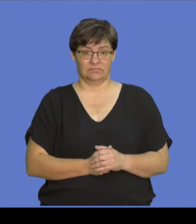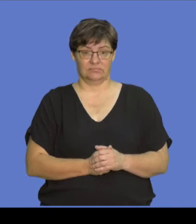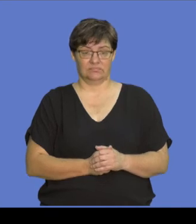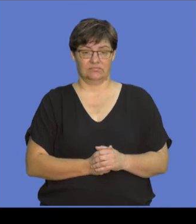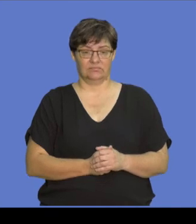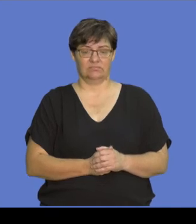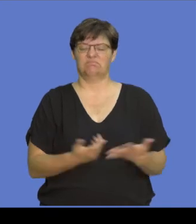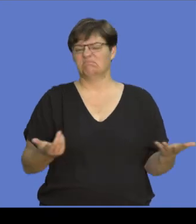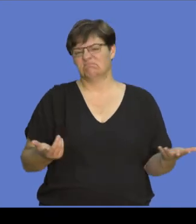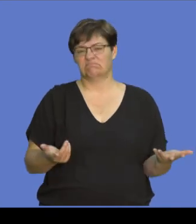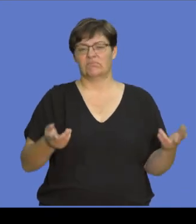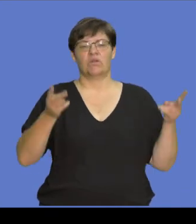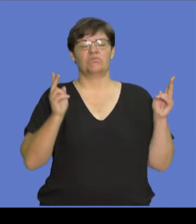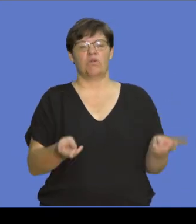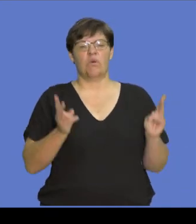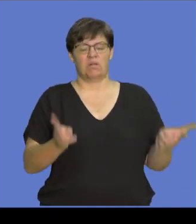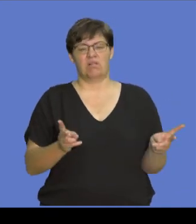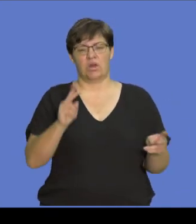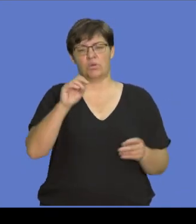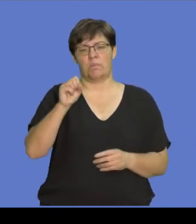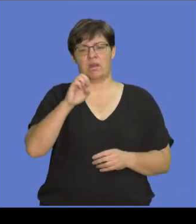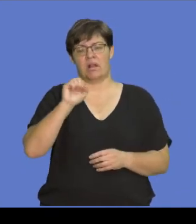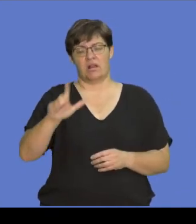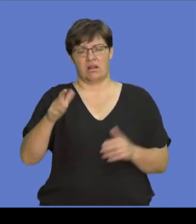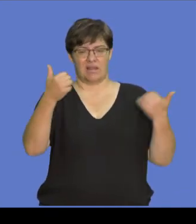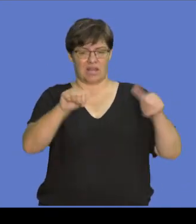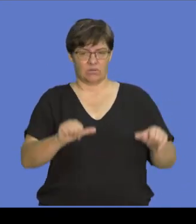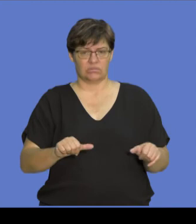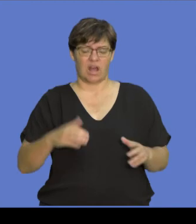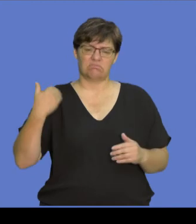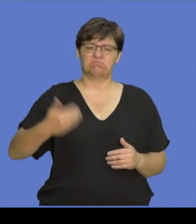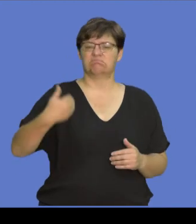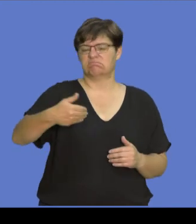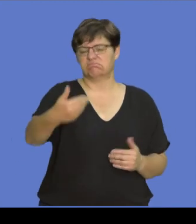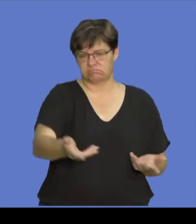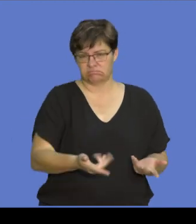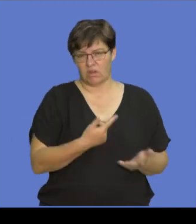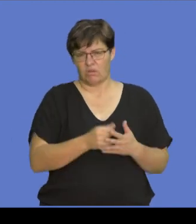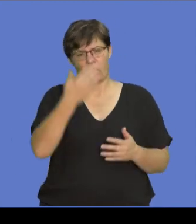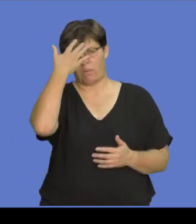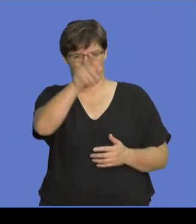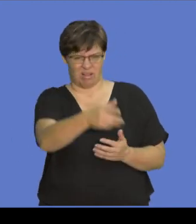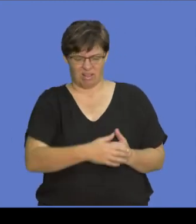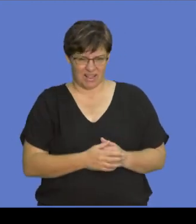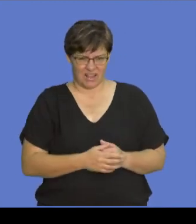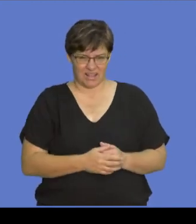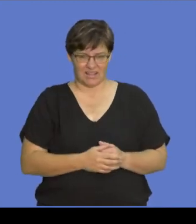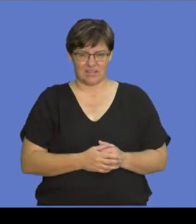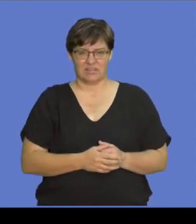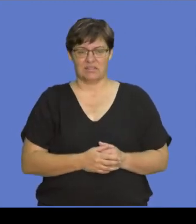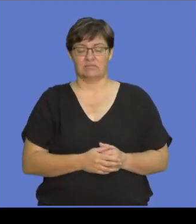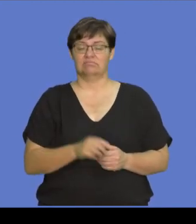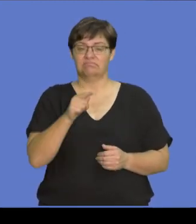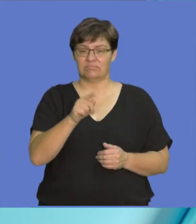Then your normal nominal accounts that we've been dealing with on a regular basis, that you are au fait with, that you know about.